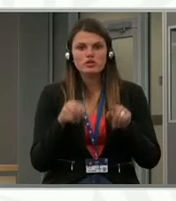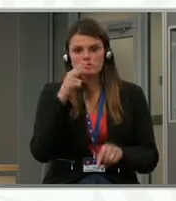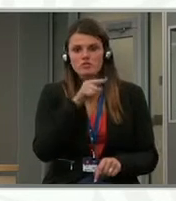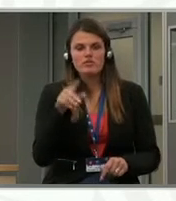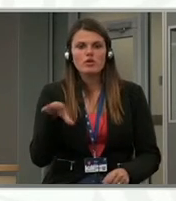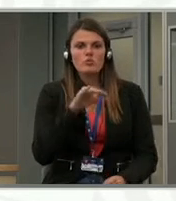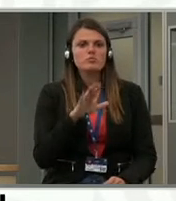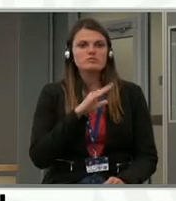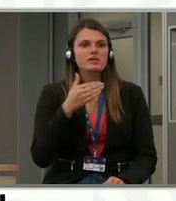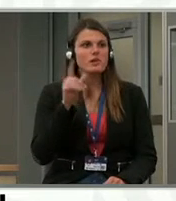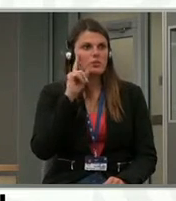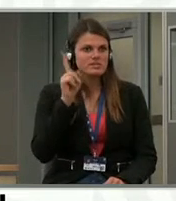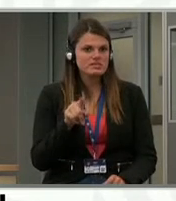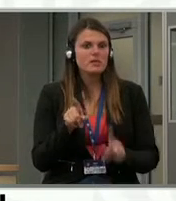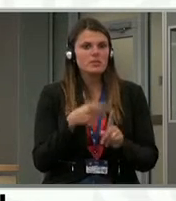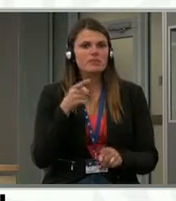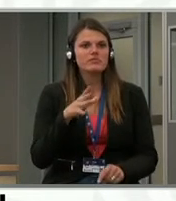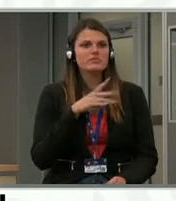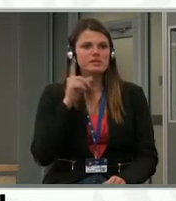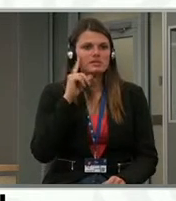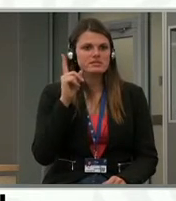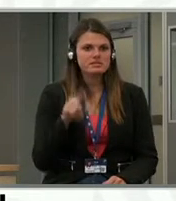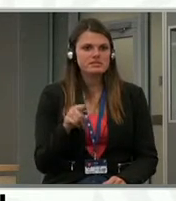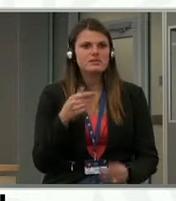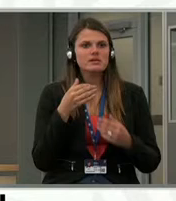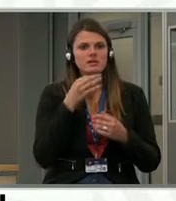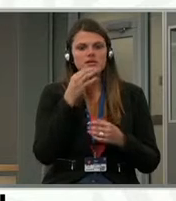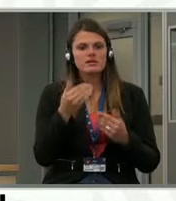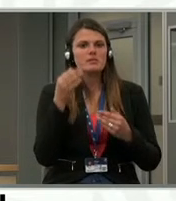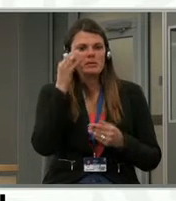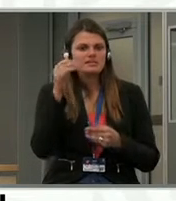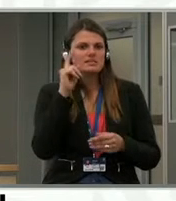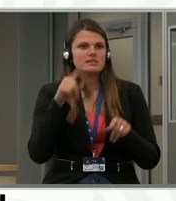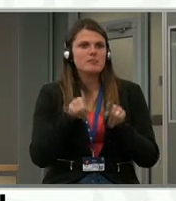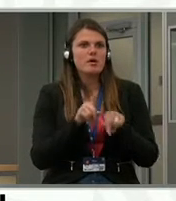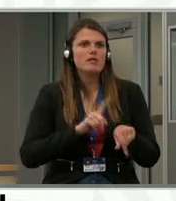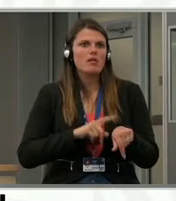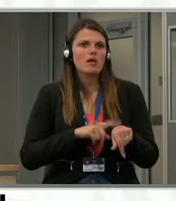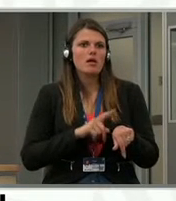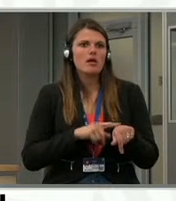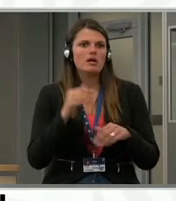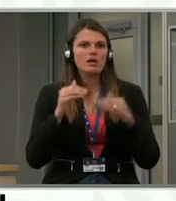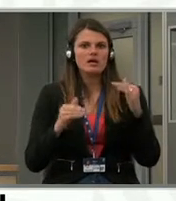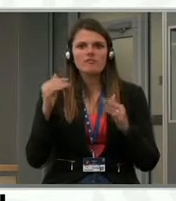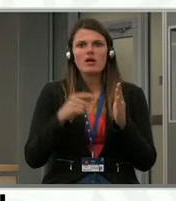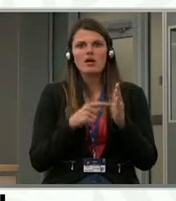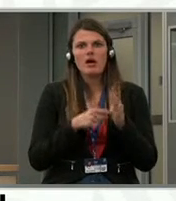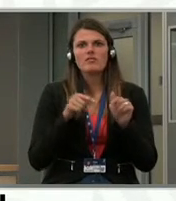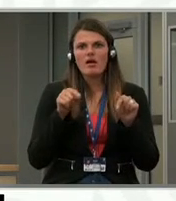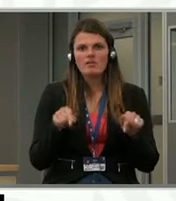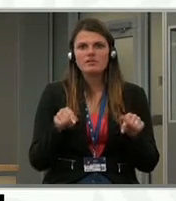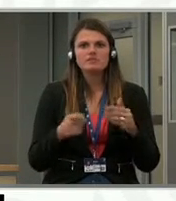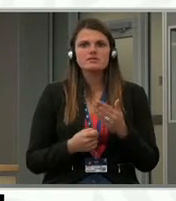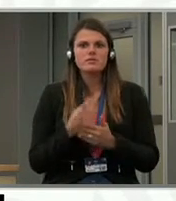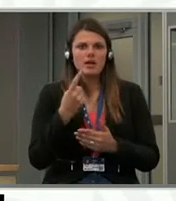Thank you for sharing her views and opinions. I think mostly we knew them before as well. And